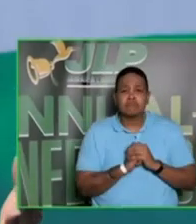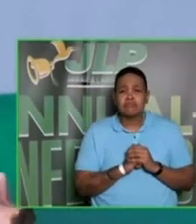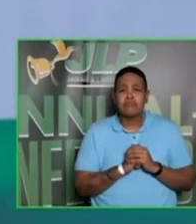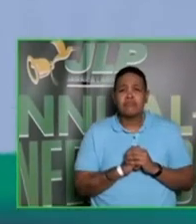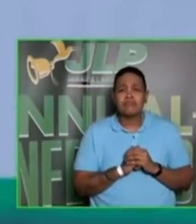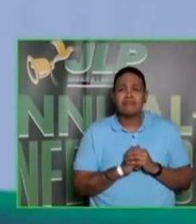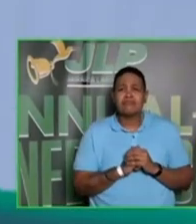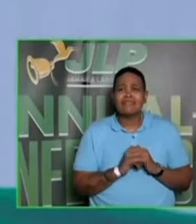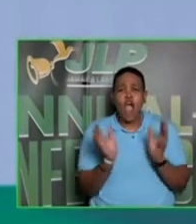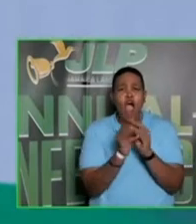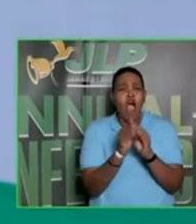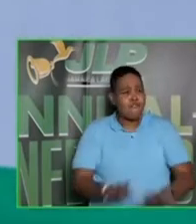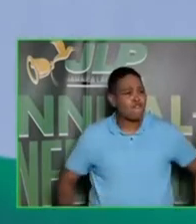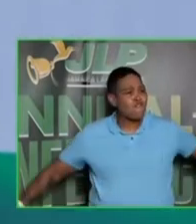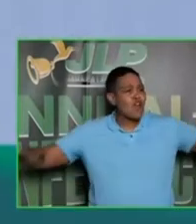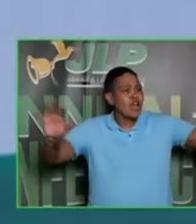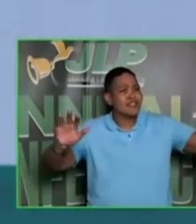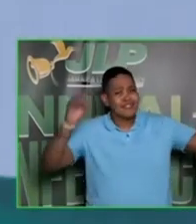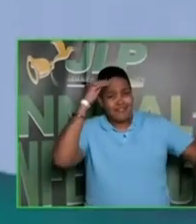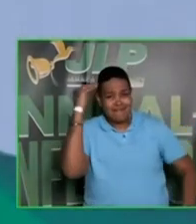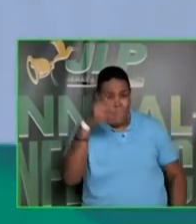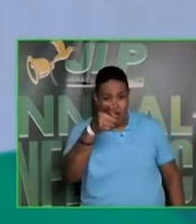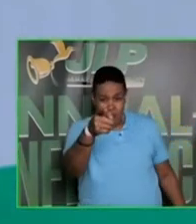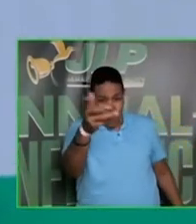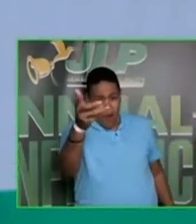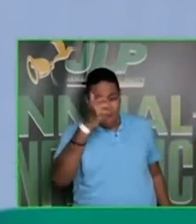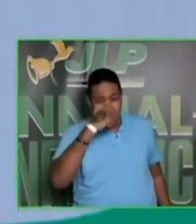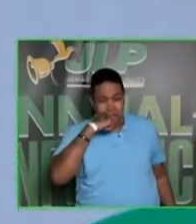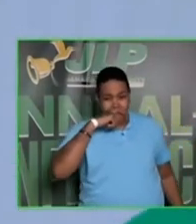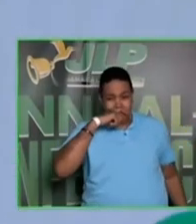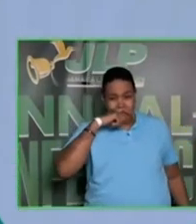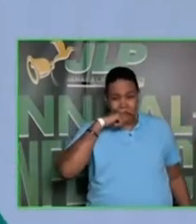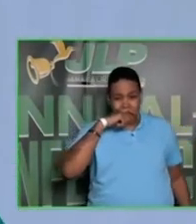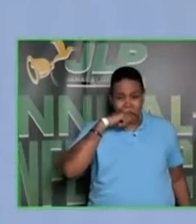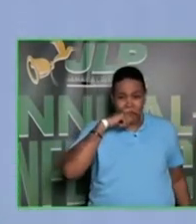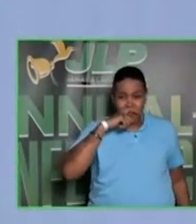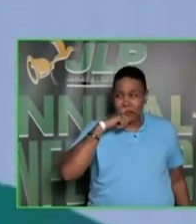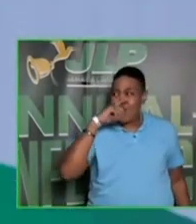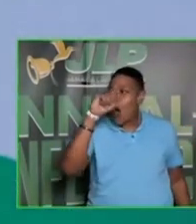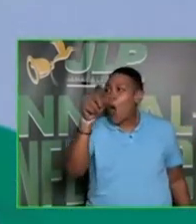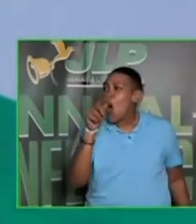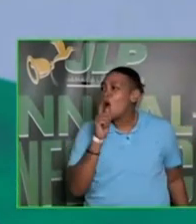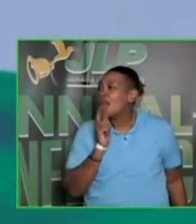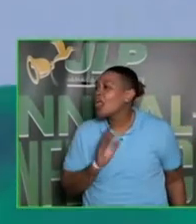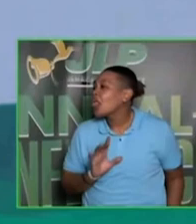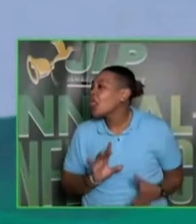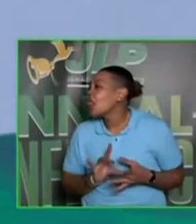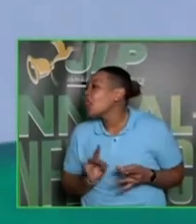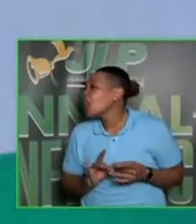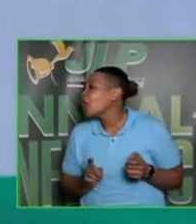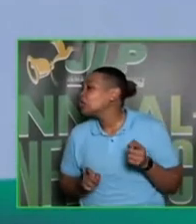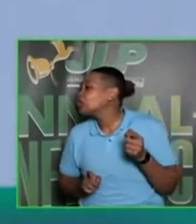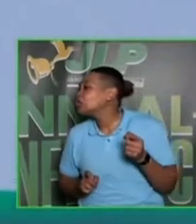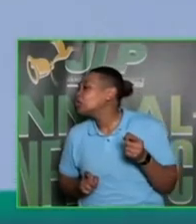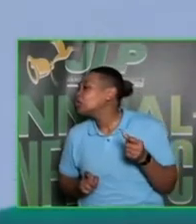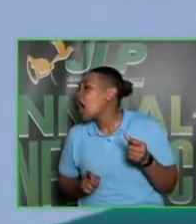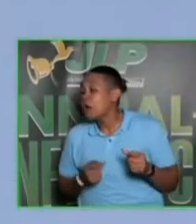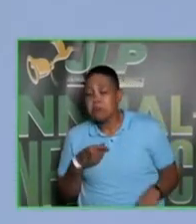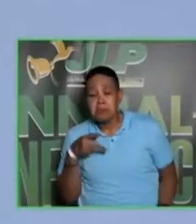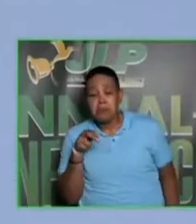to his conference, to his supporters, and only barely mention the other people,